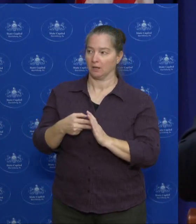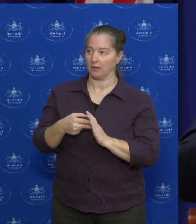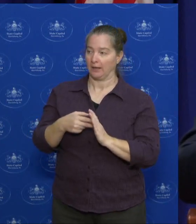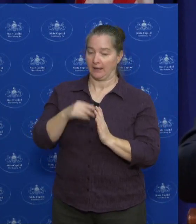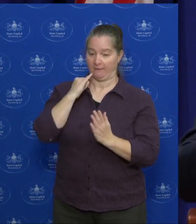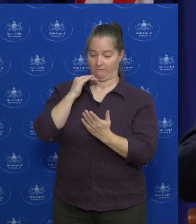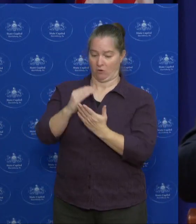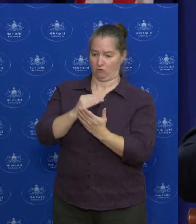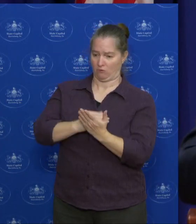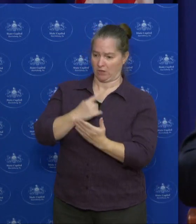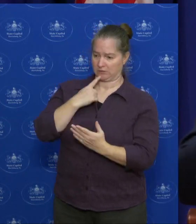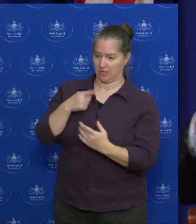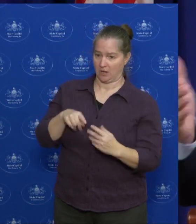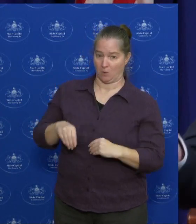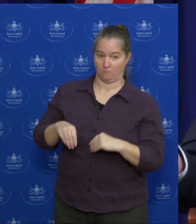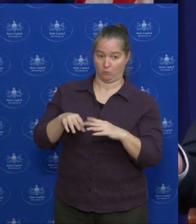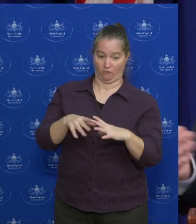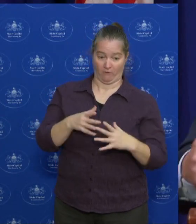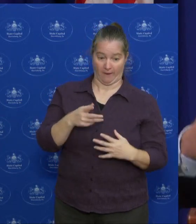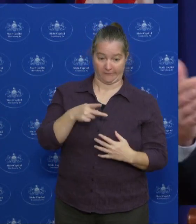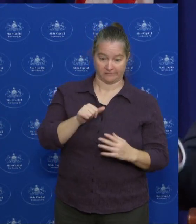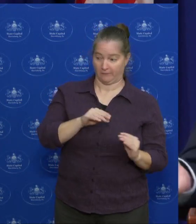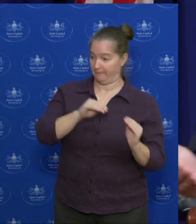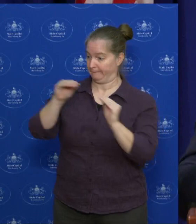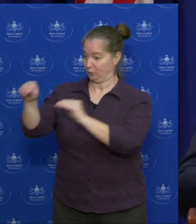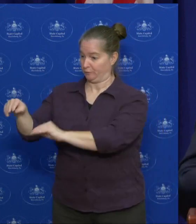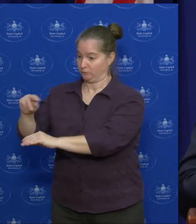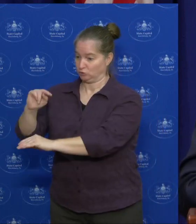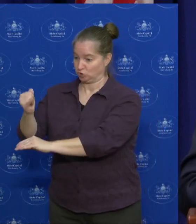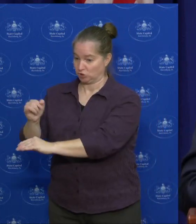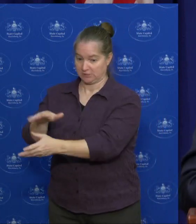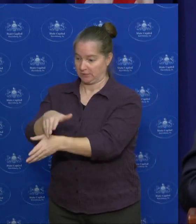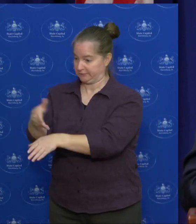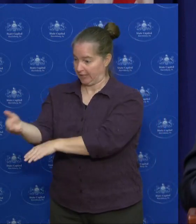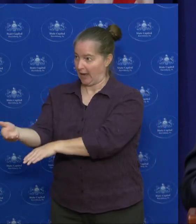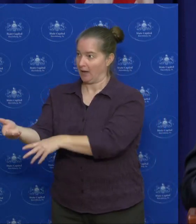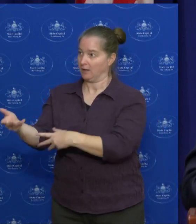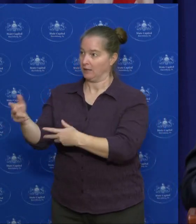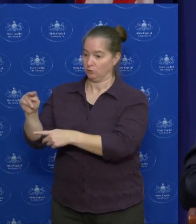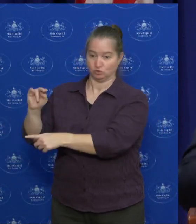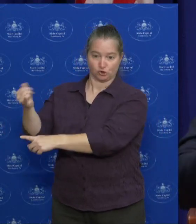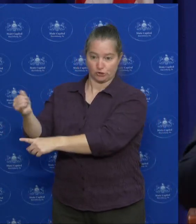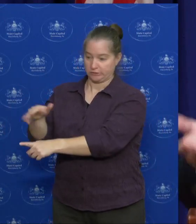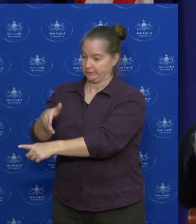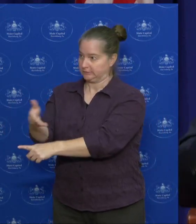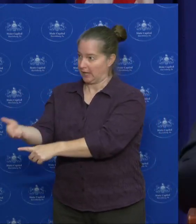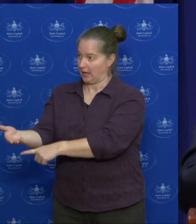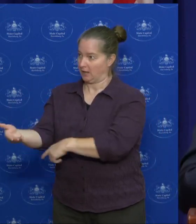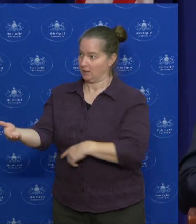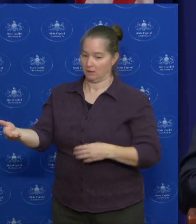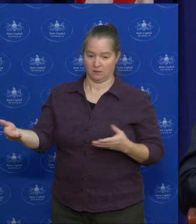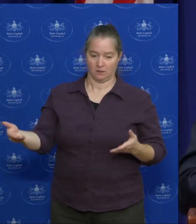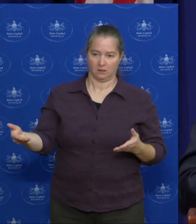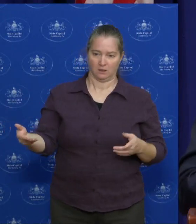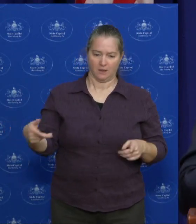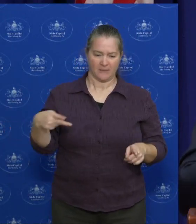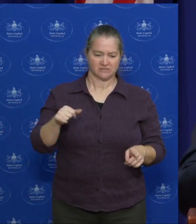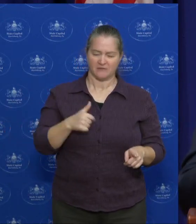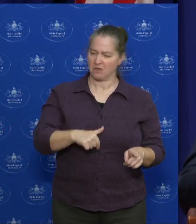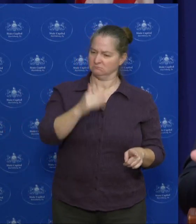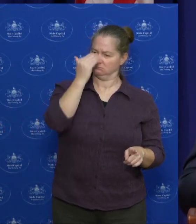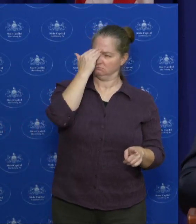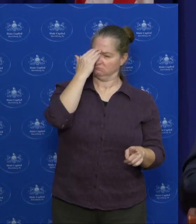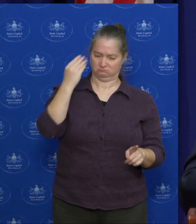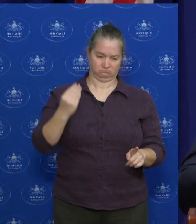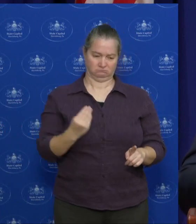records indicate you've moved from Pennsylvania to New Jersey and you pass away in New Jersey, for Pennsylvania to be notified and to